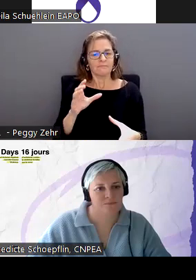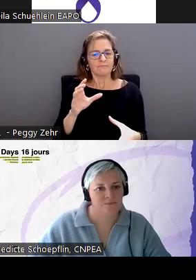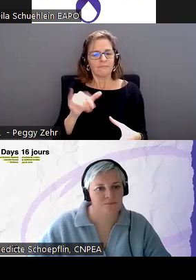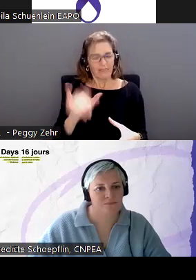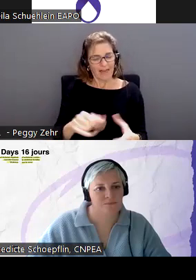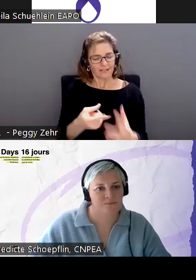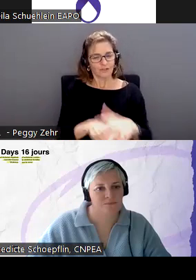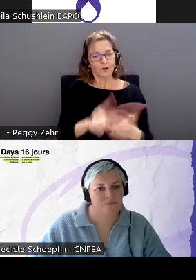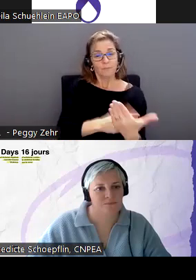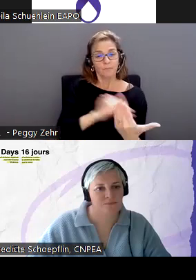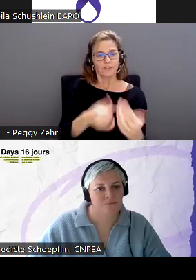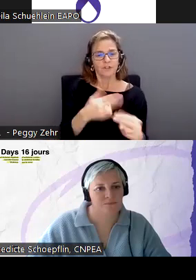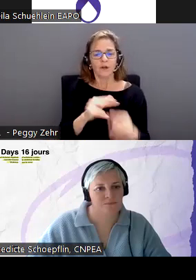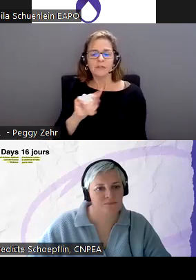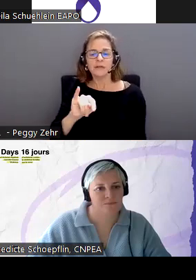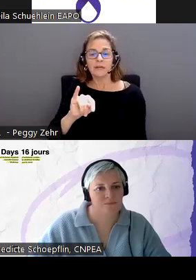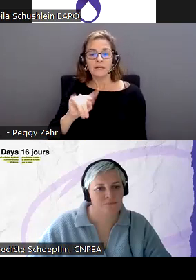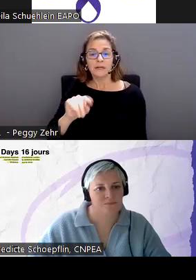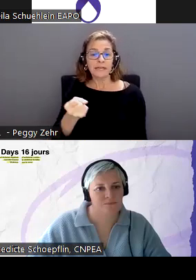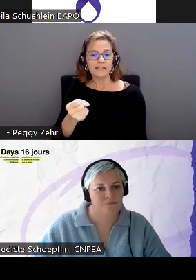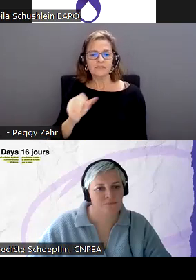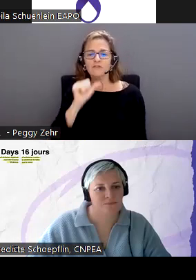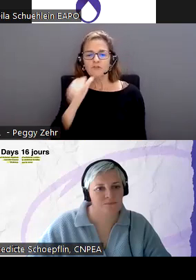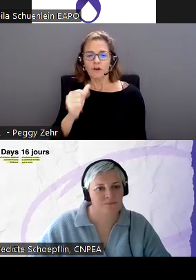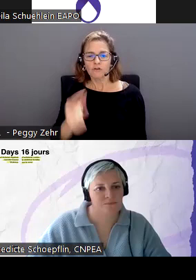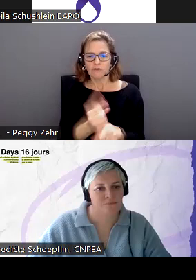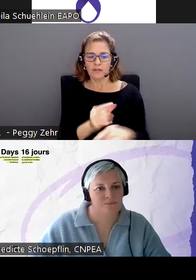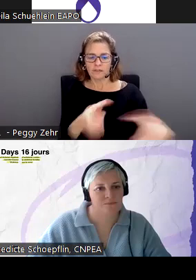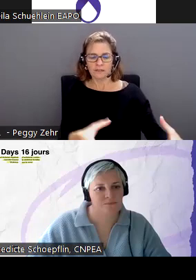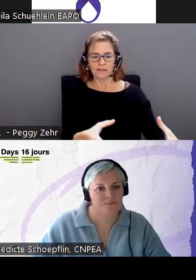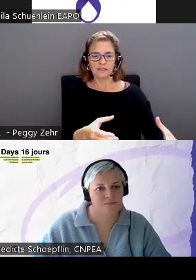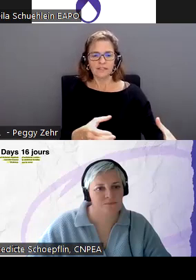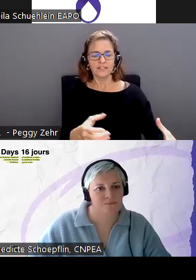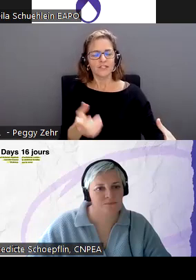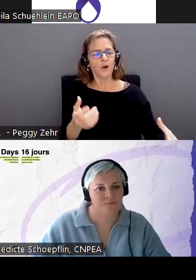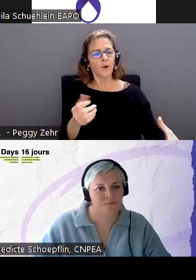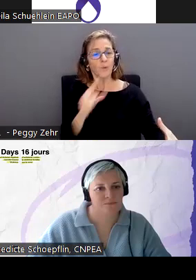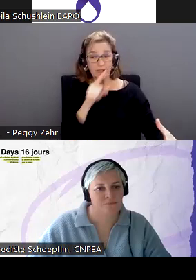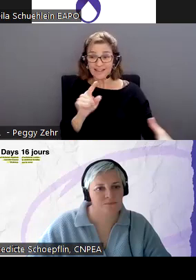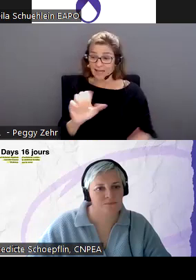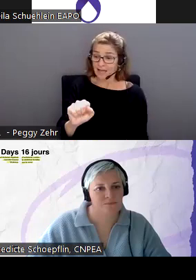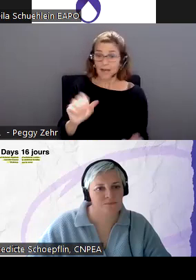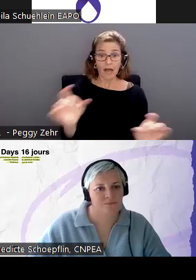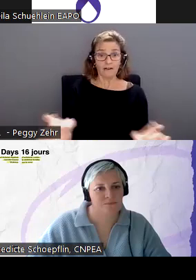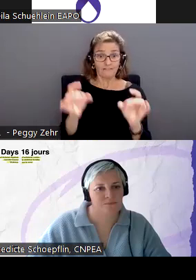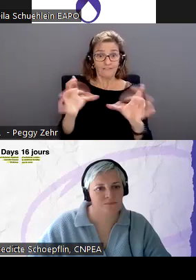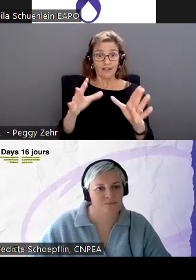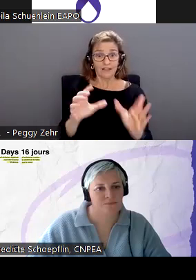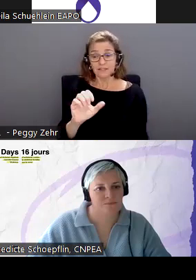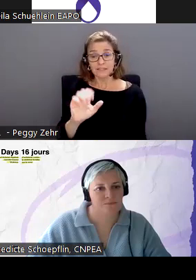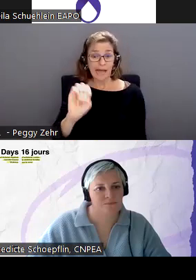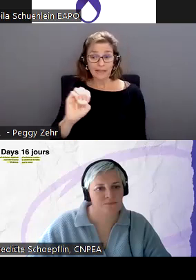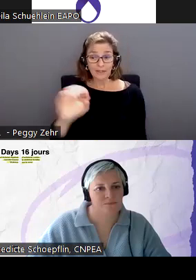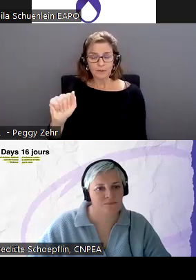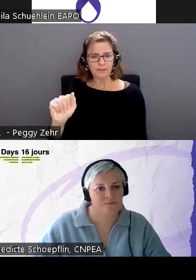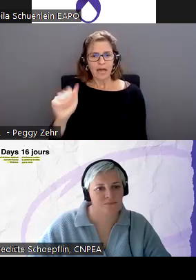around understanding that it's almost always happening in people, you know, that we know. It's about